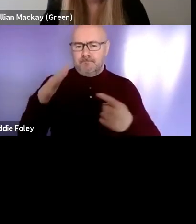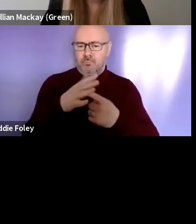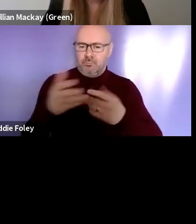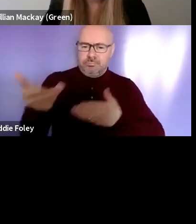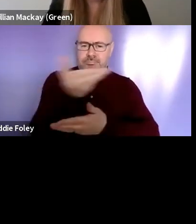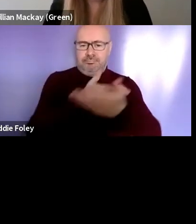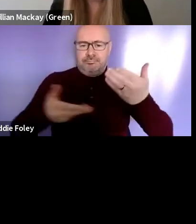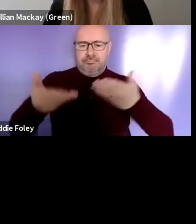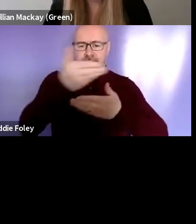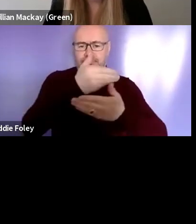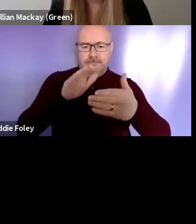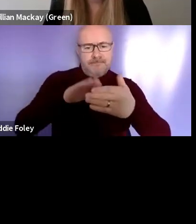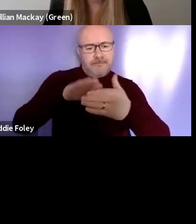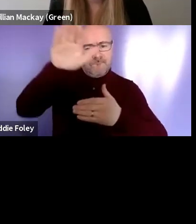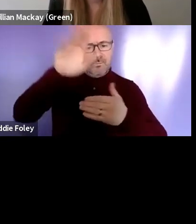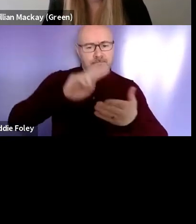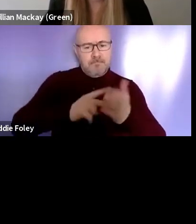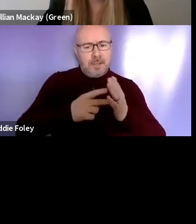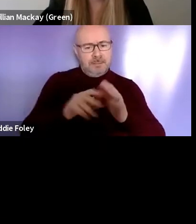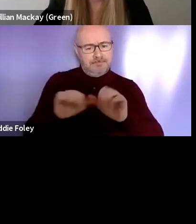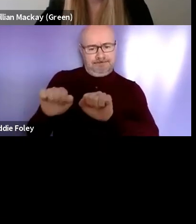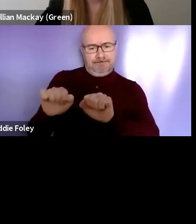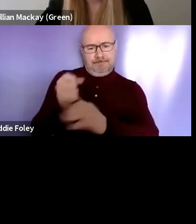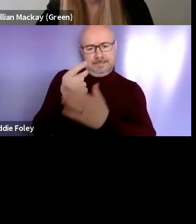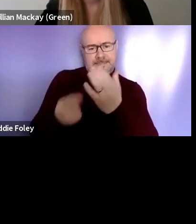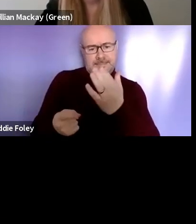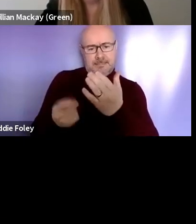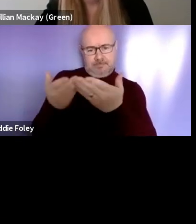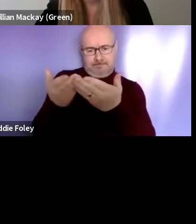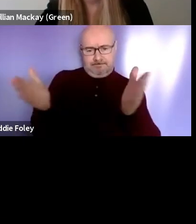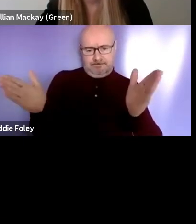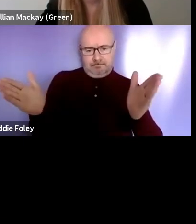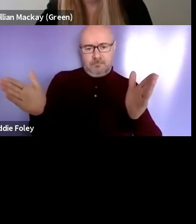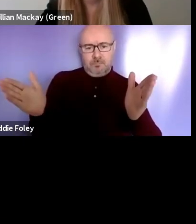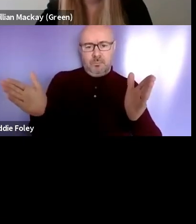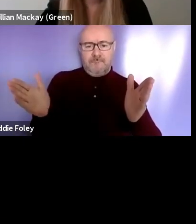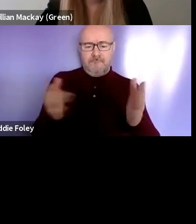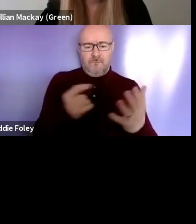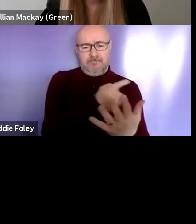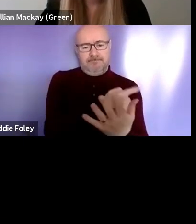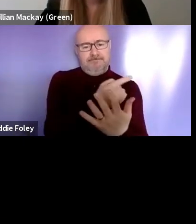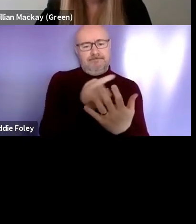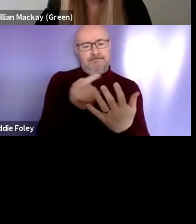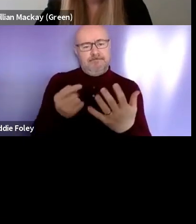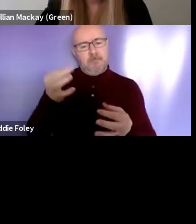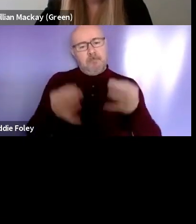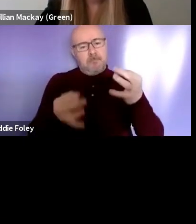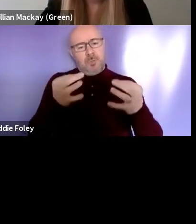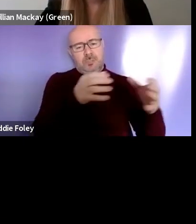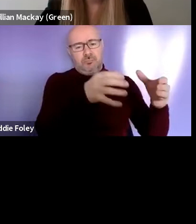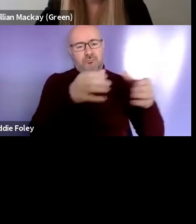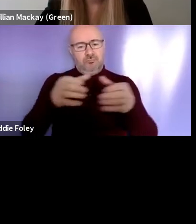plans for disabled people among Scottish political parties. Thank you so much for everybody